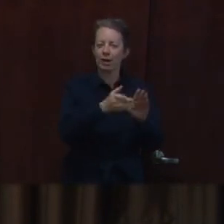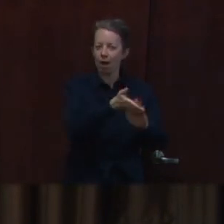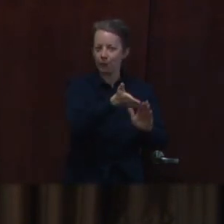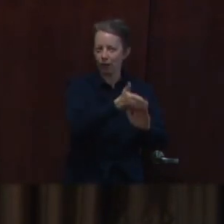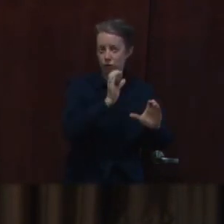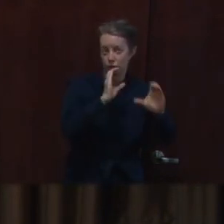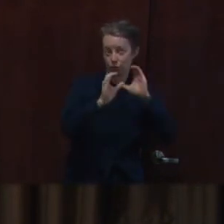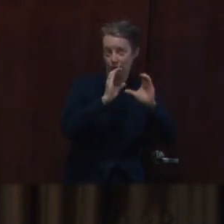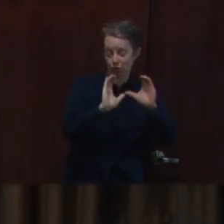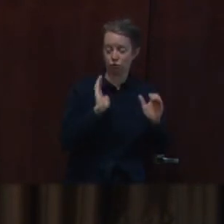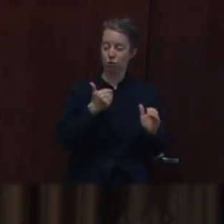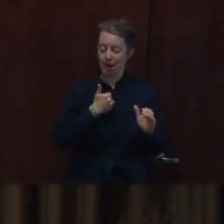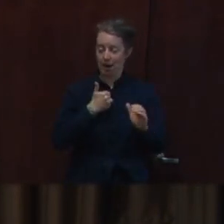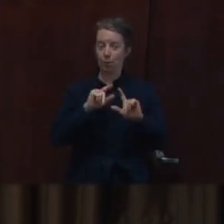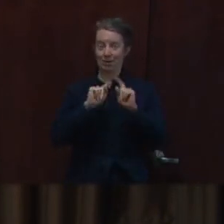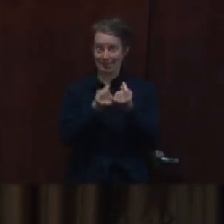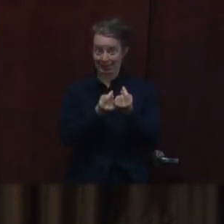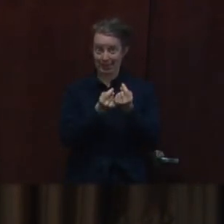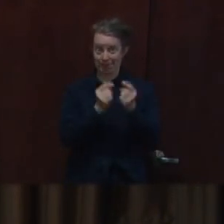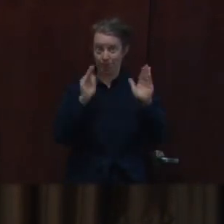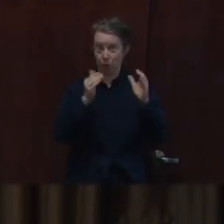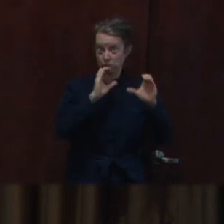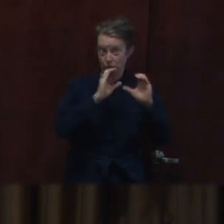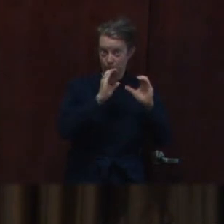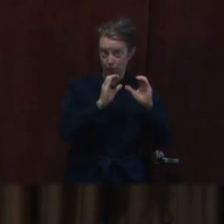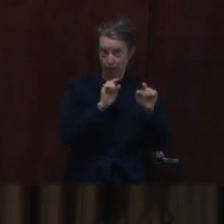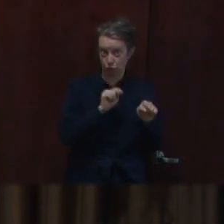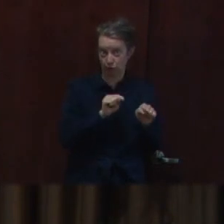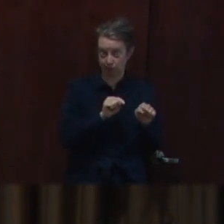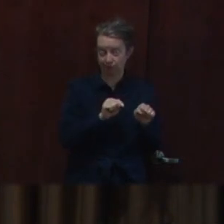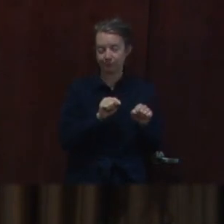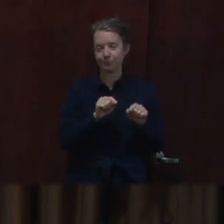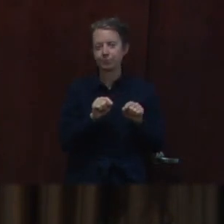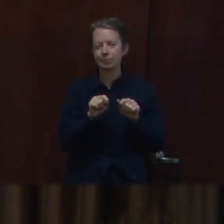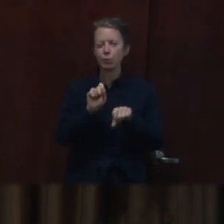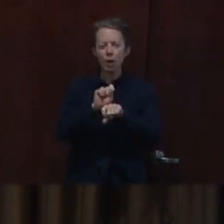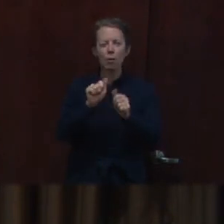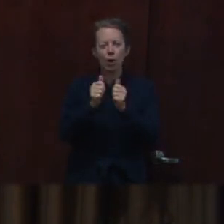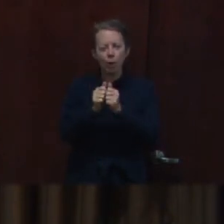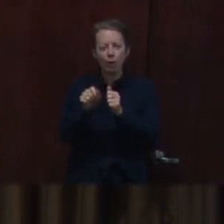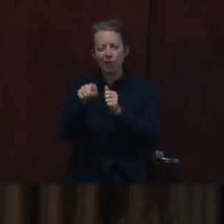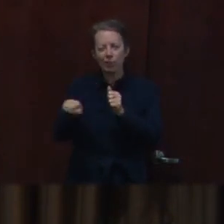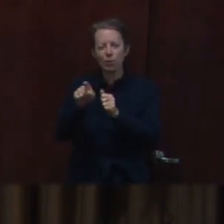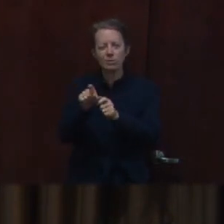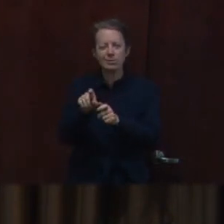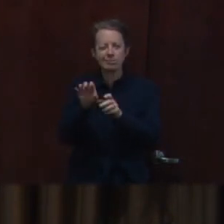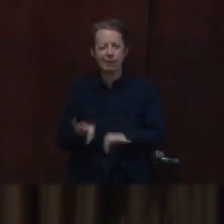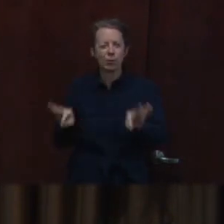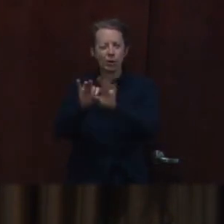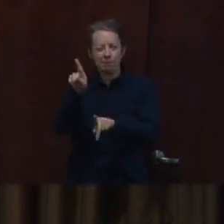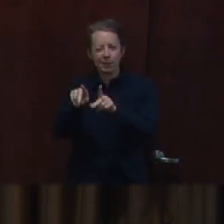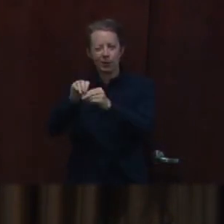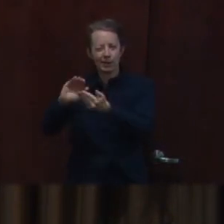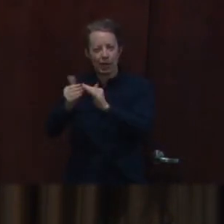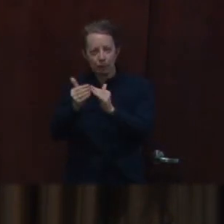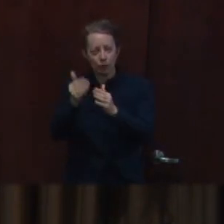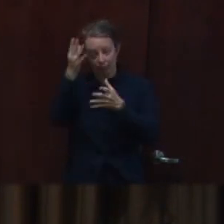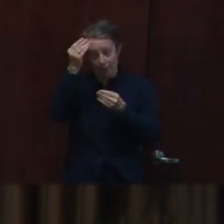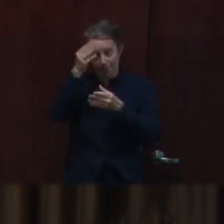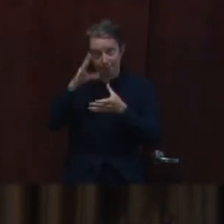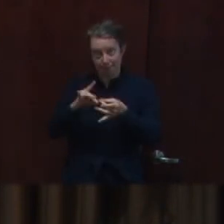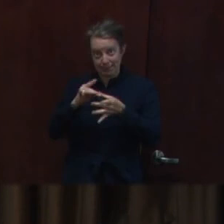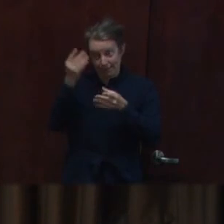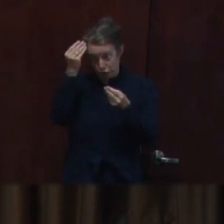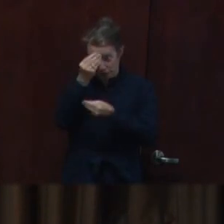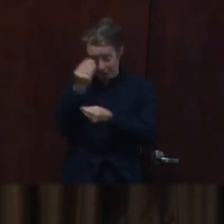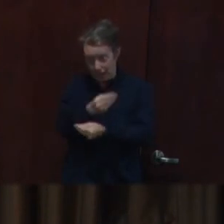our communication team works with those key stakeholders within communities to get that message out. So the way we